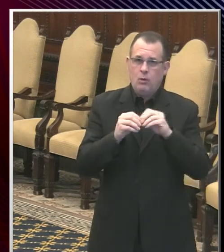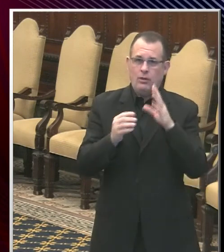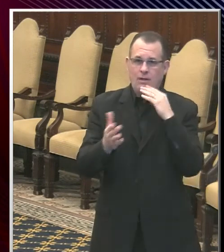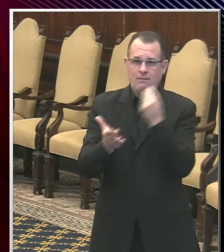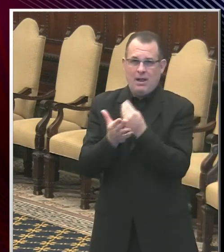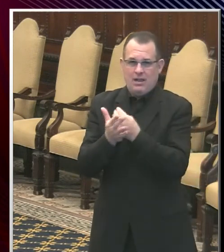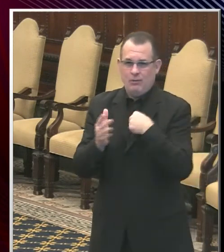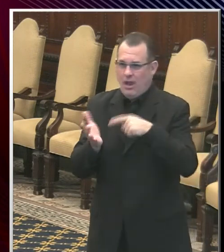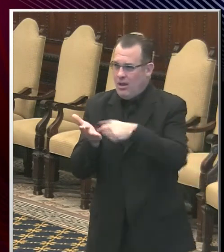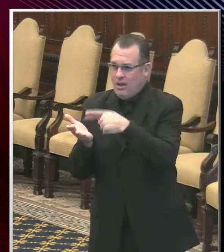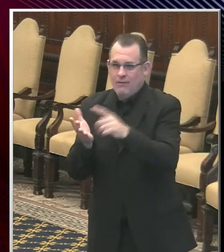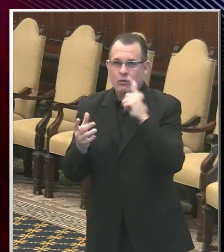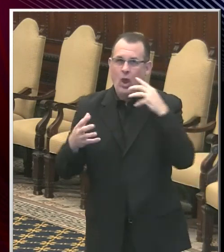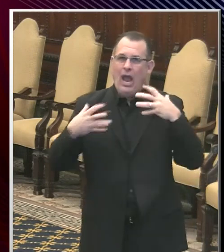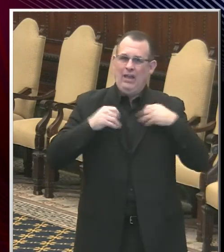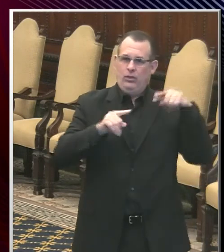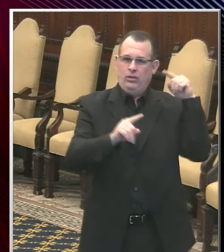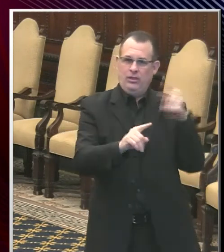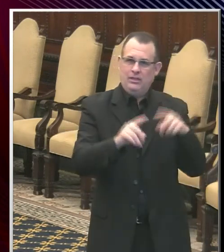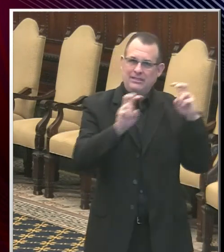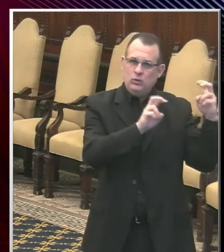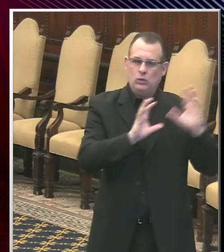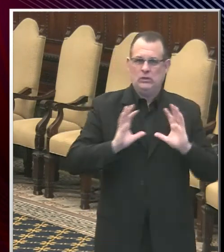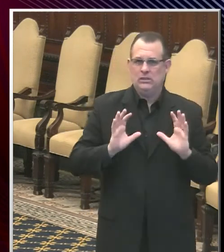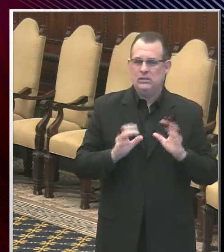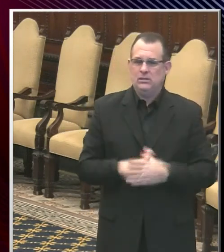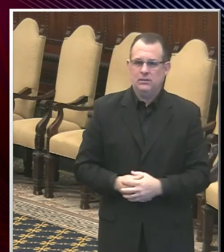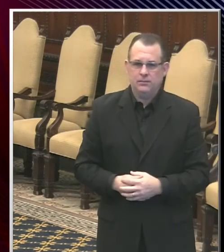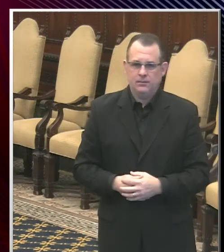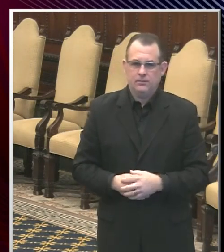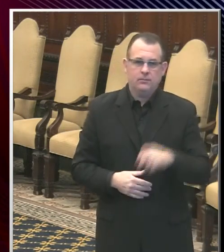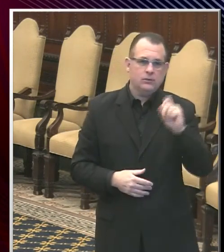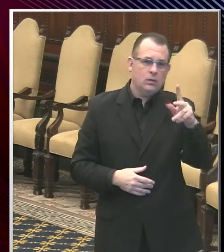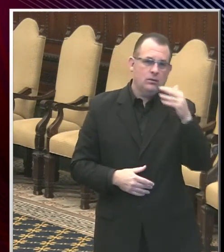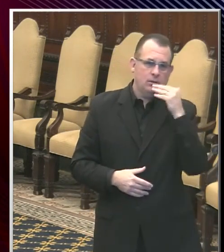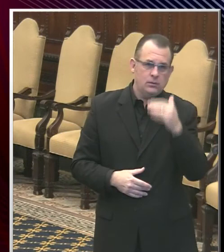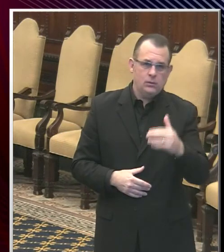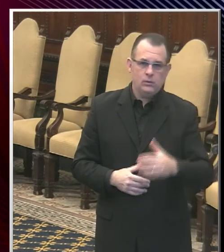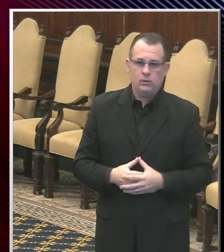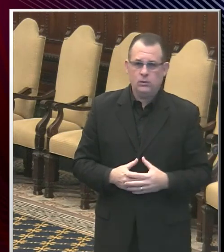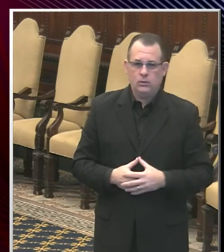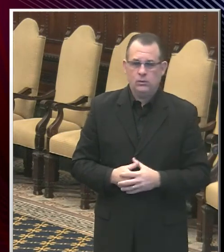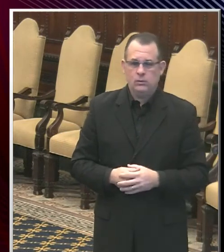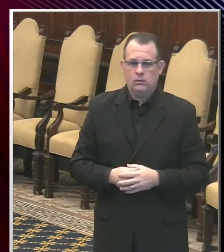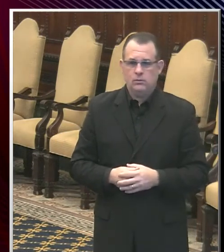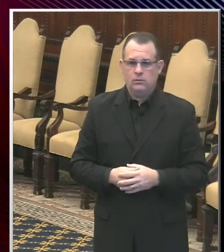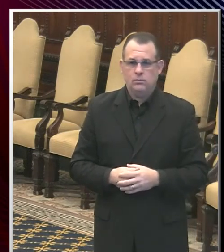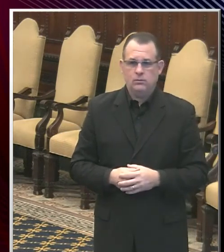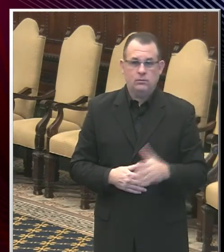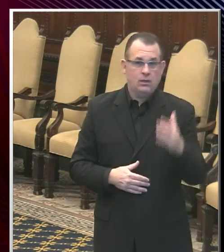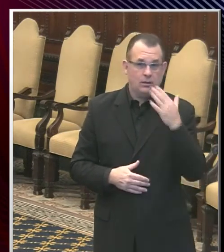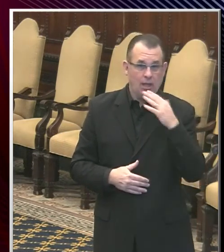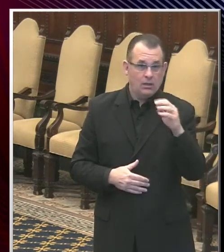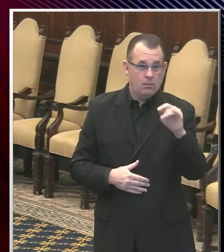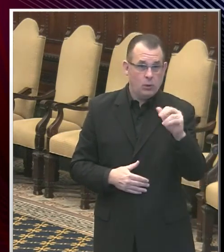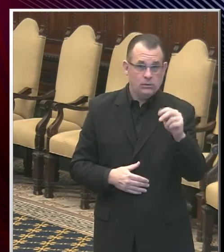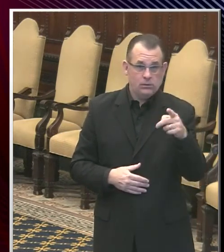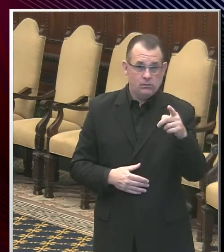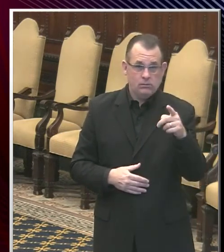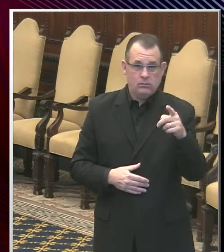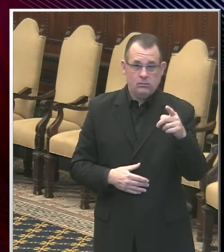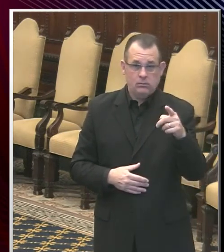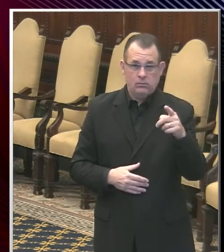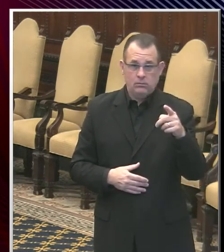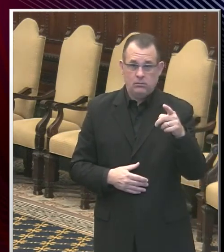health related issue and some logistics. Okay, thank you. That's it. Yep. Great, thank you, Martin. And seeing no